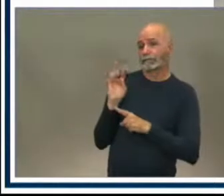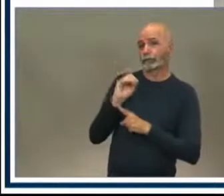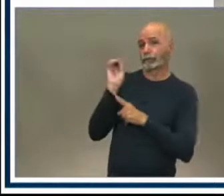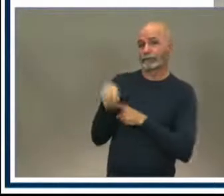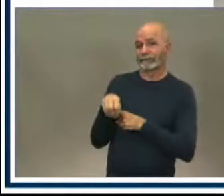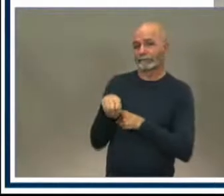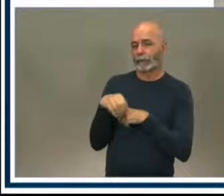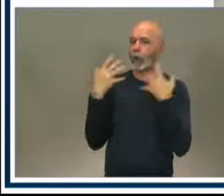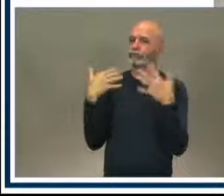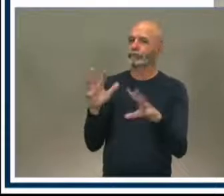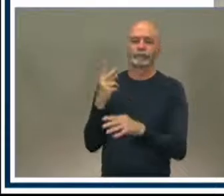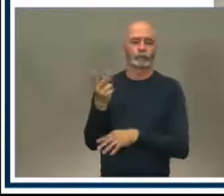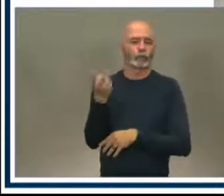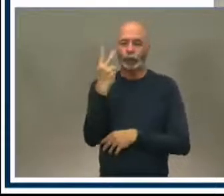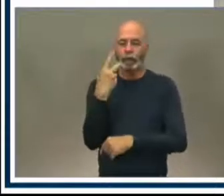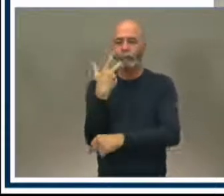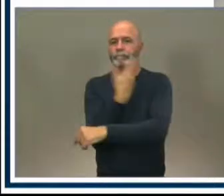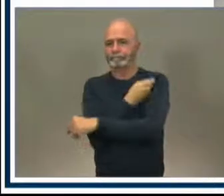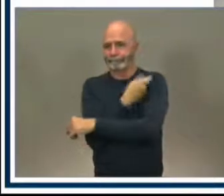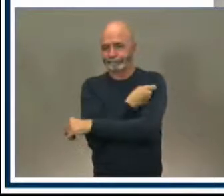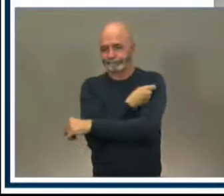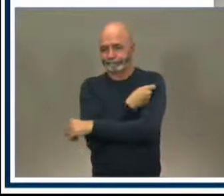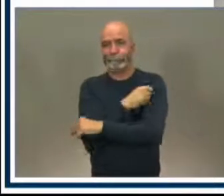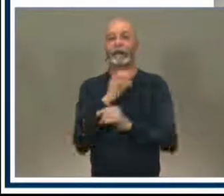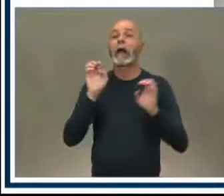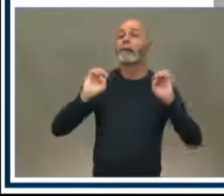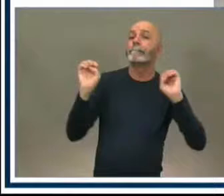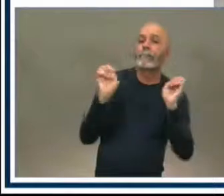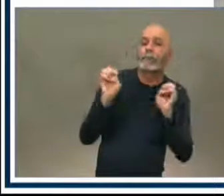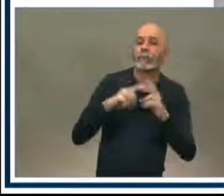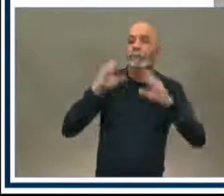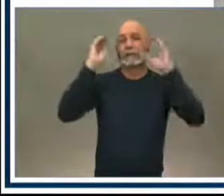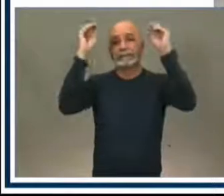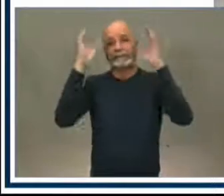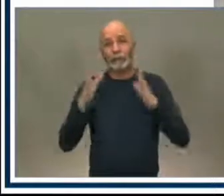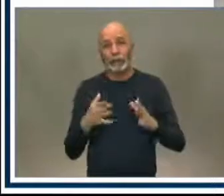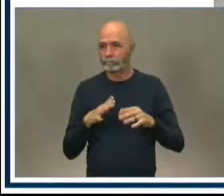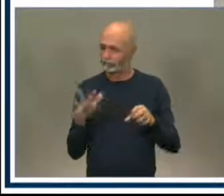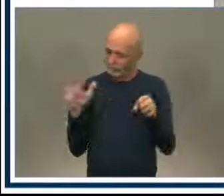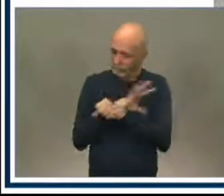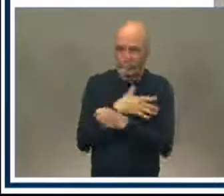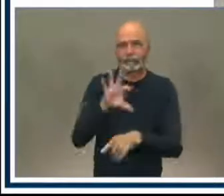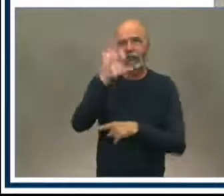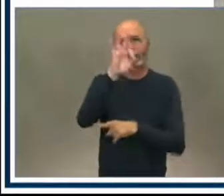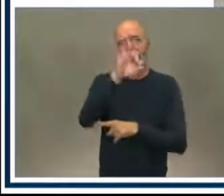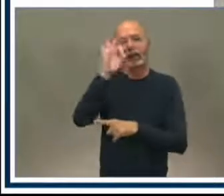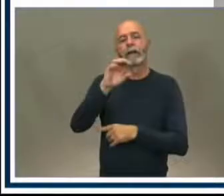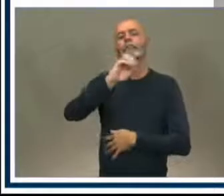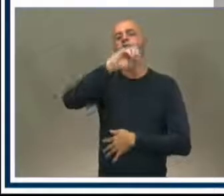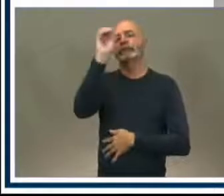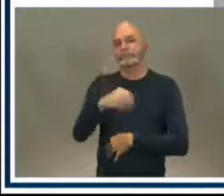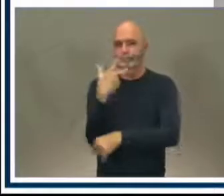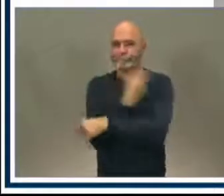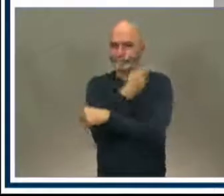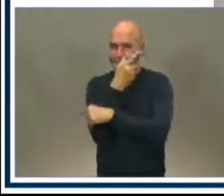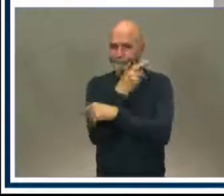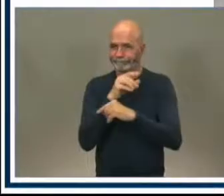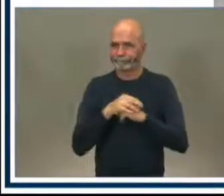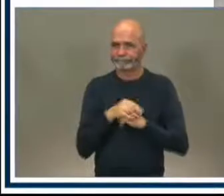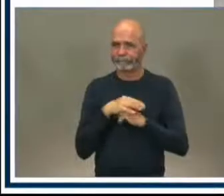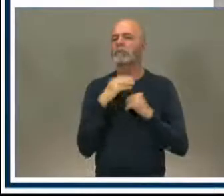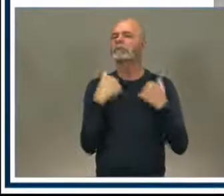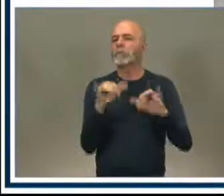in emergency health services, and teachers are at 99%. So that's a lot of numbers. They'll be in the release. We're still